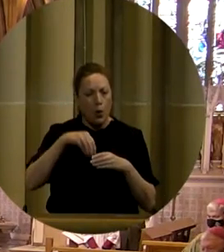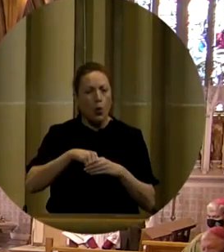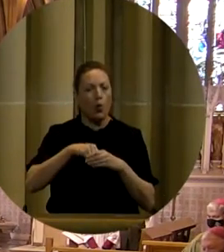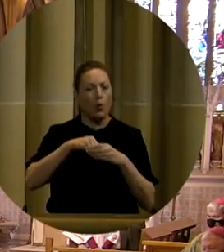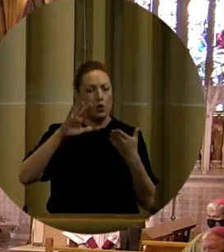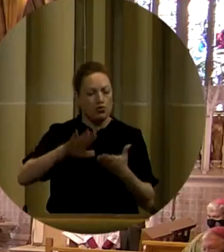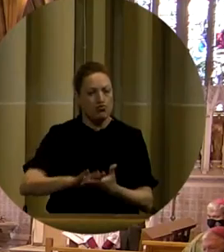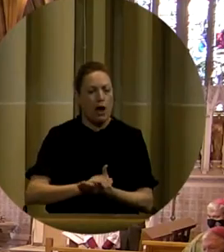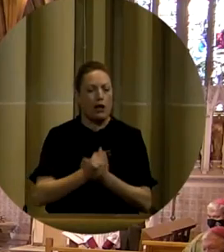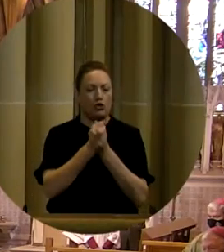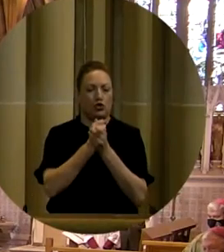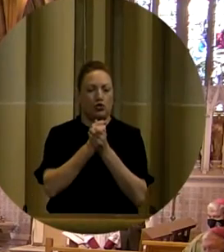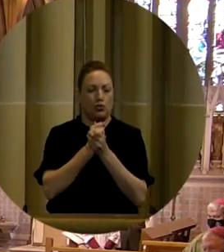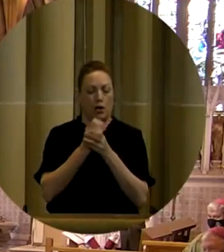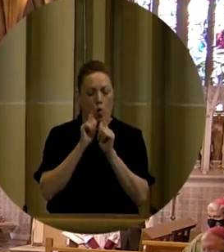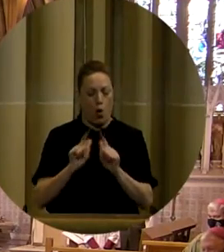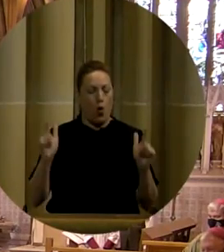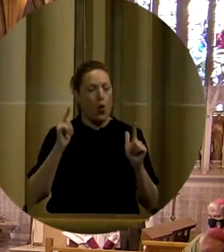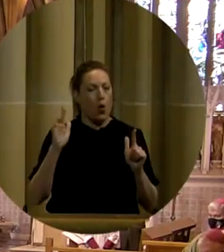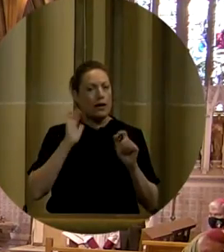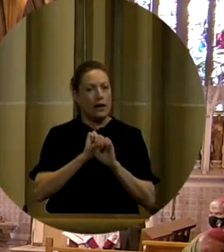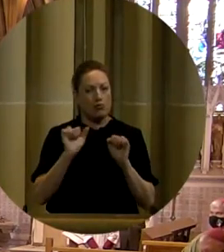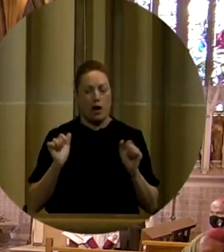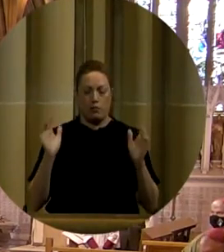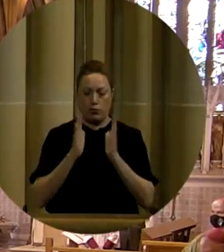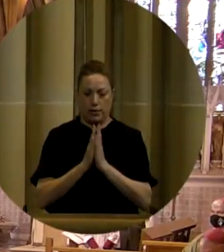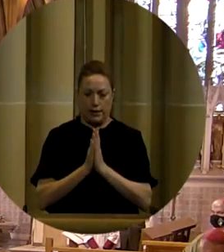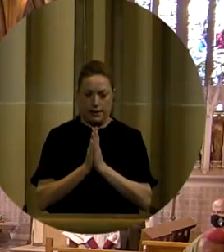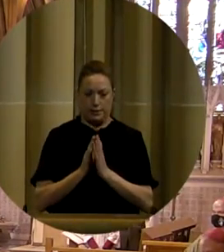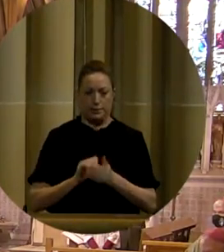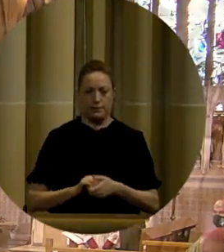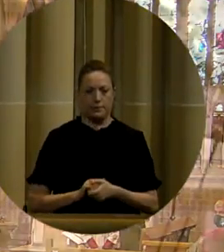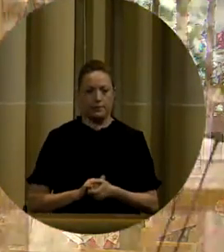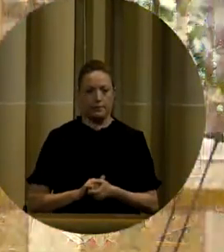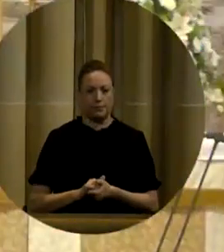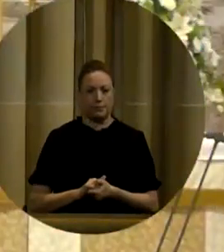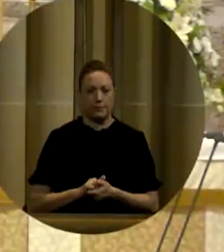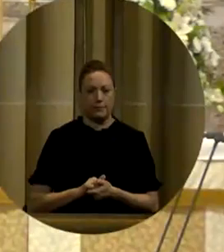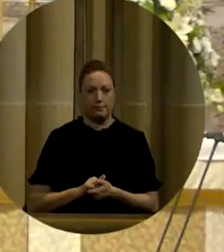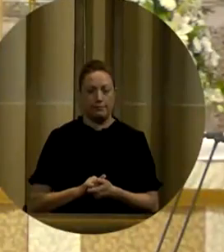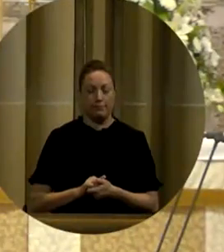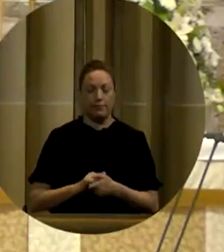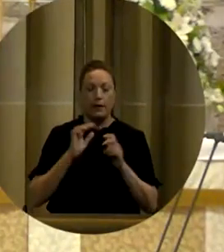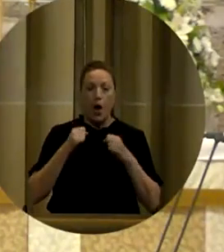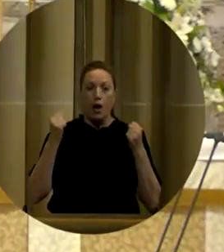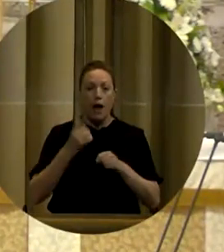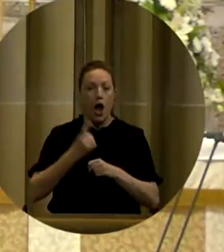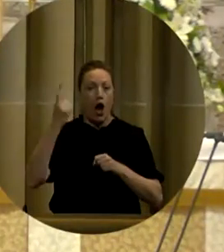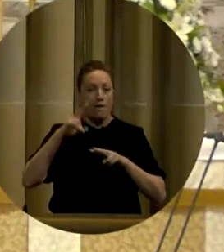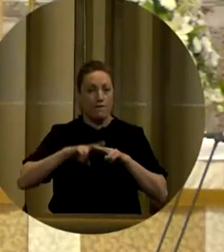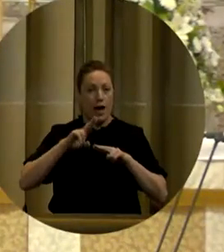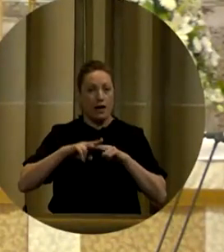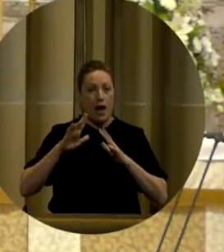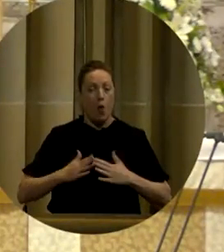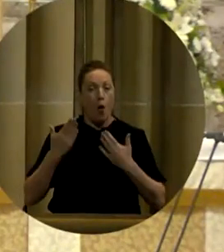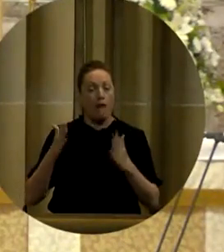gratitude. Lord, hear us. Lord, hear our prayer. Almighty God and Father, as we offer